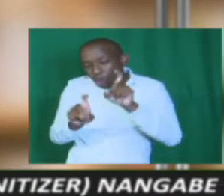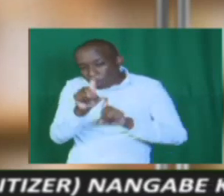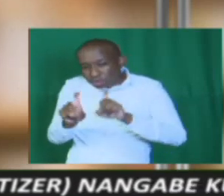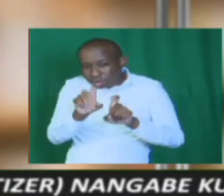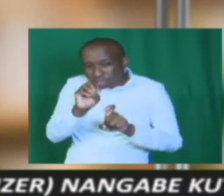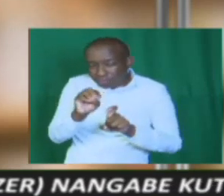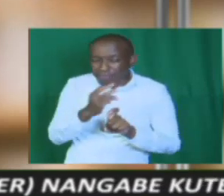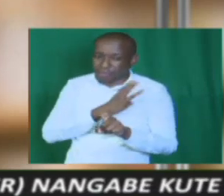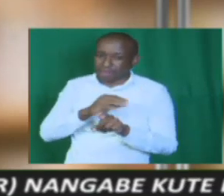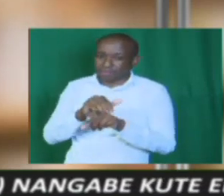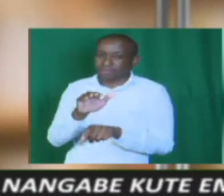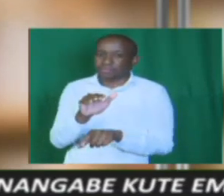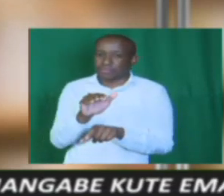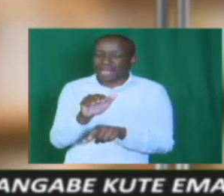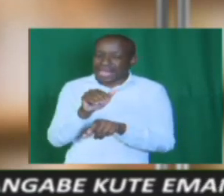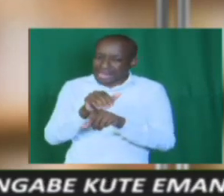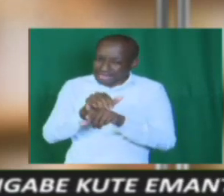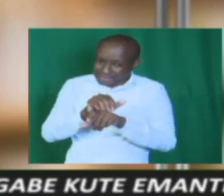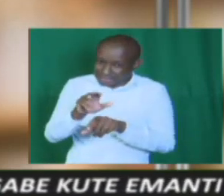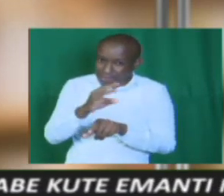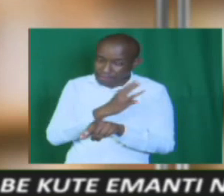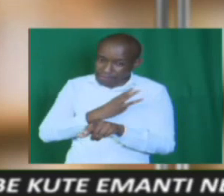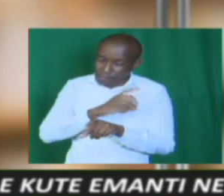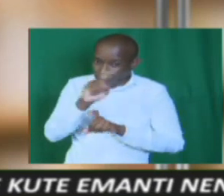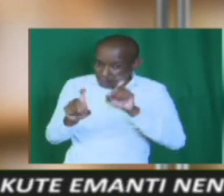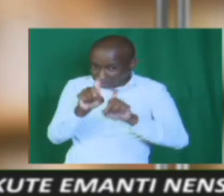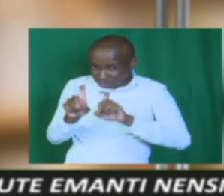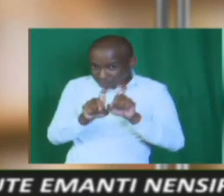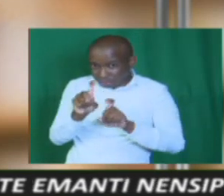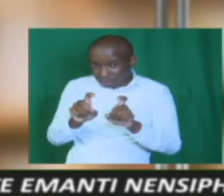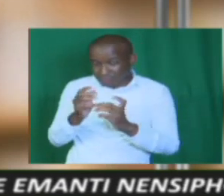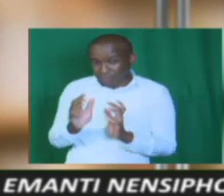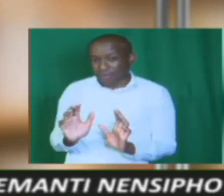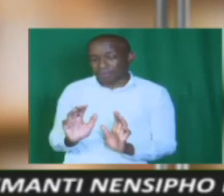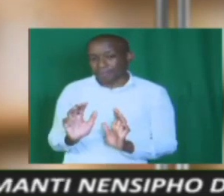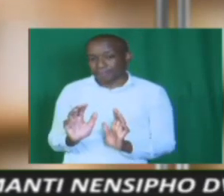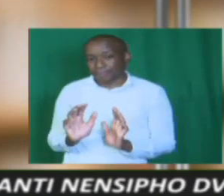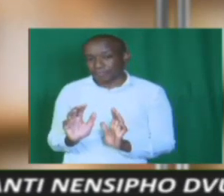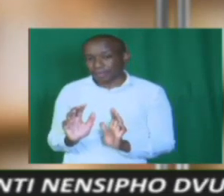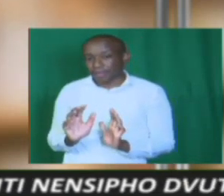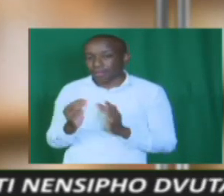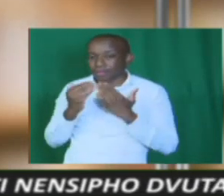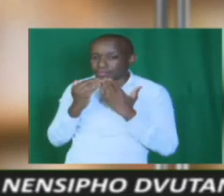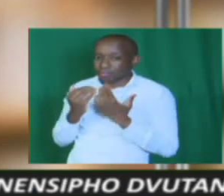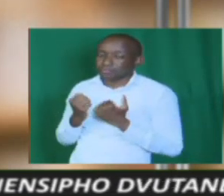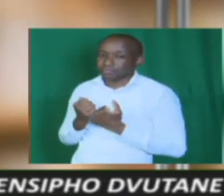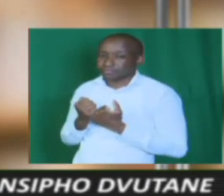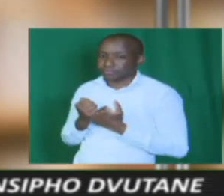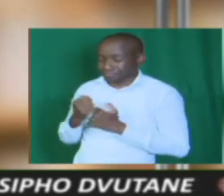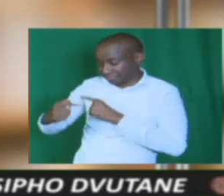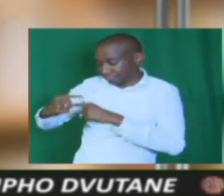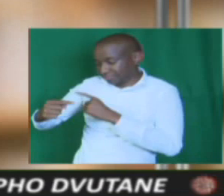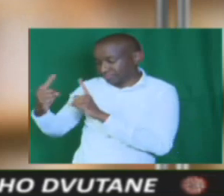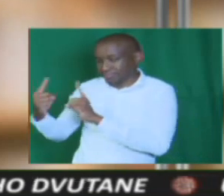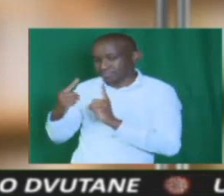might have. Please text us questions that you might have on this particular lesson. Bonsiwe, I think I can let you start